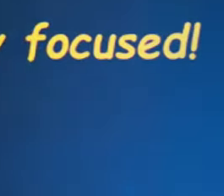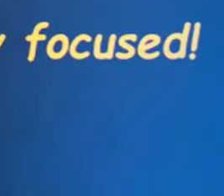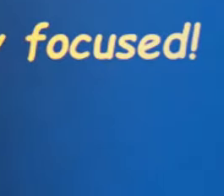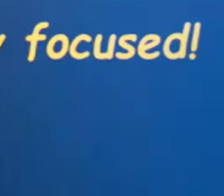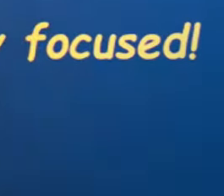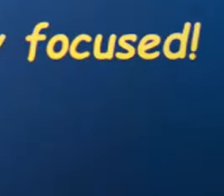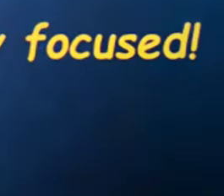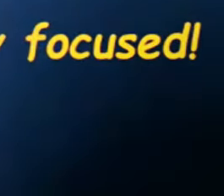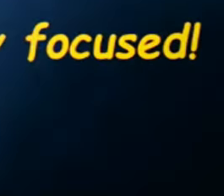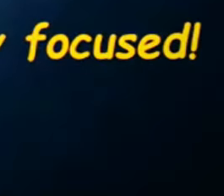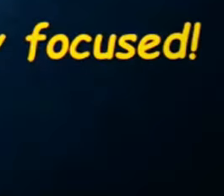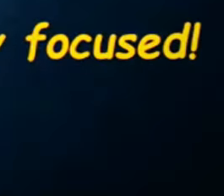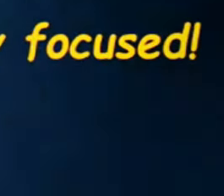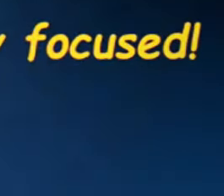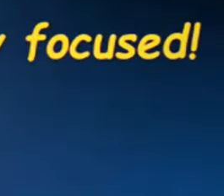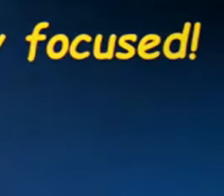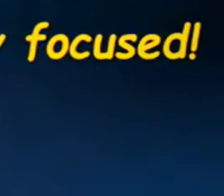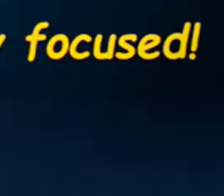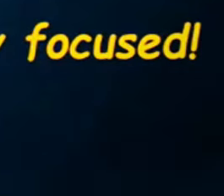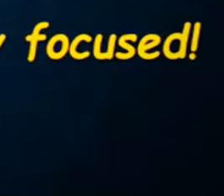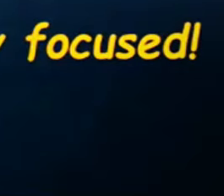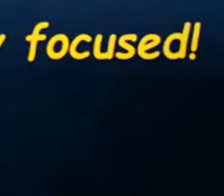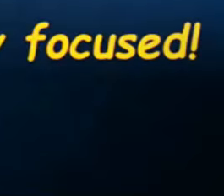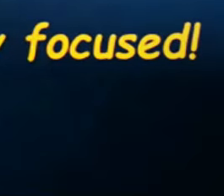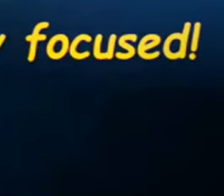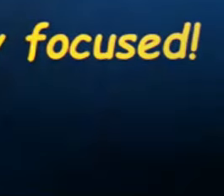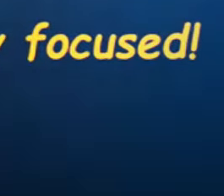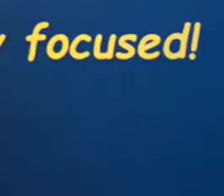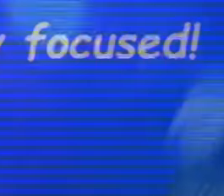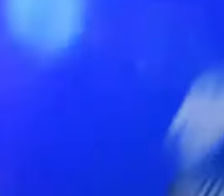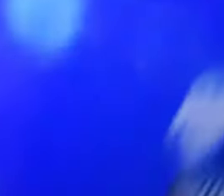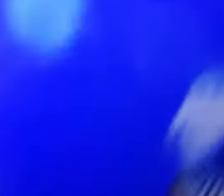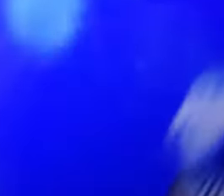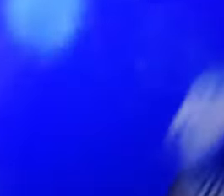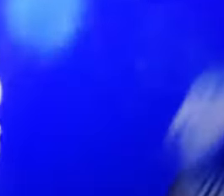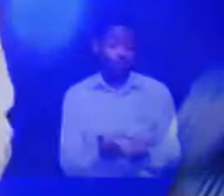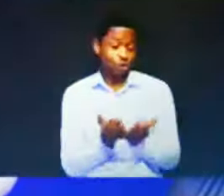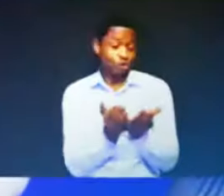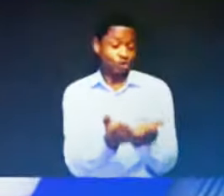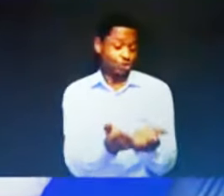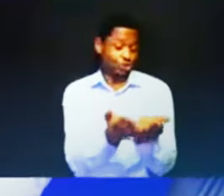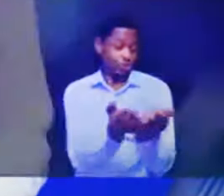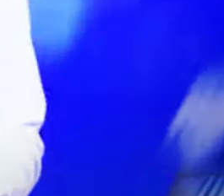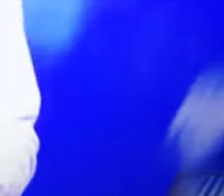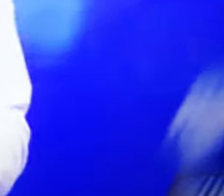will weigh you down. Ships do not sink